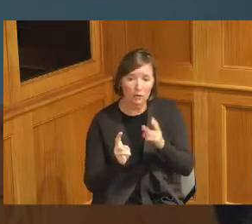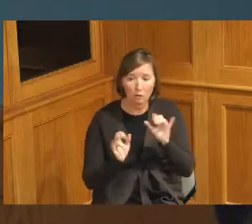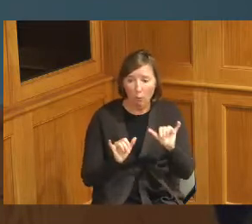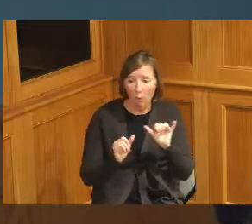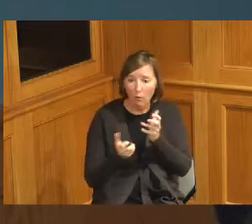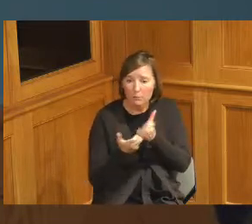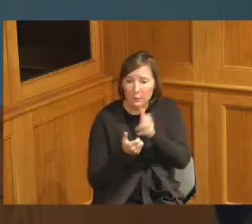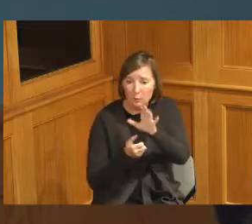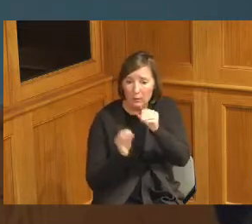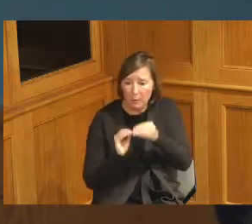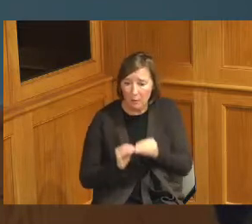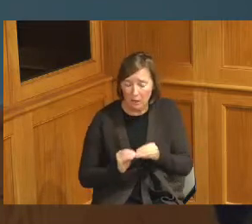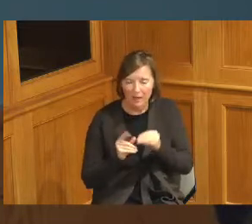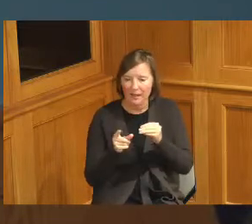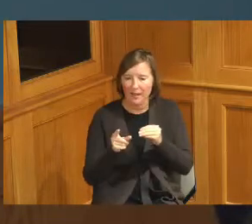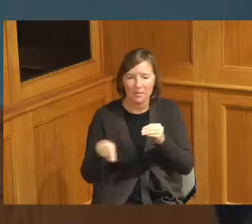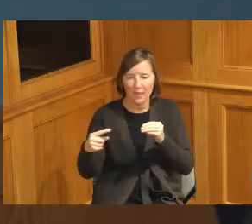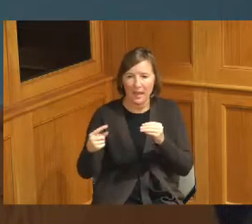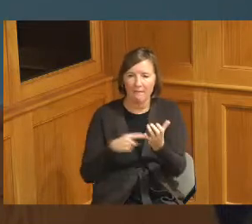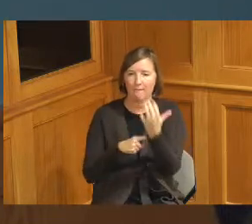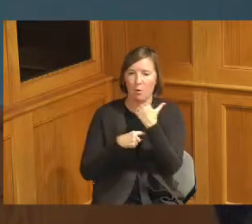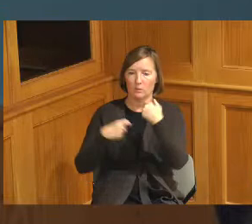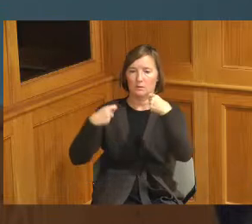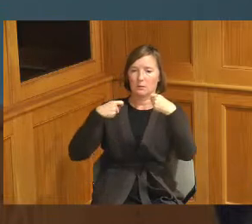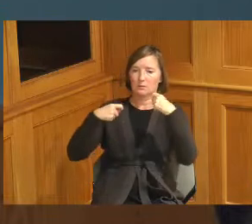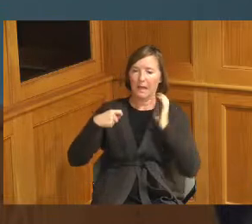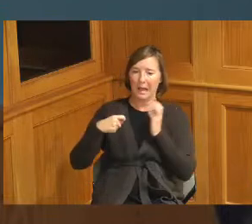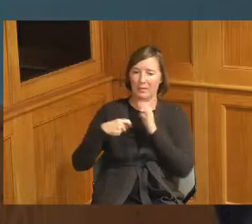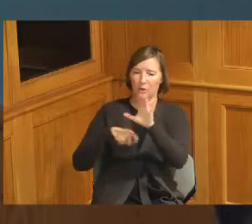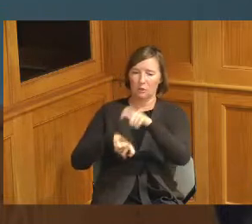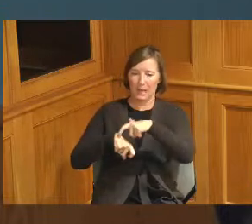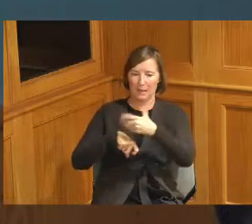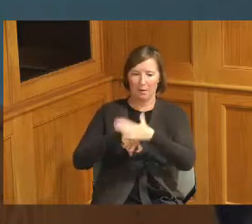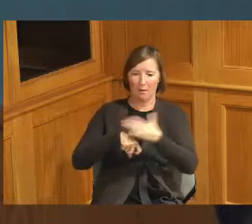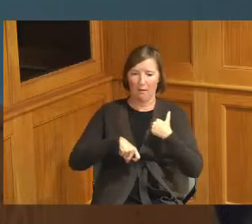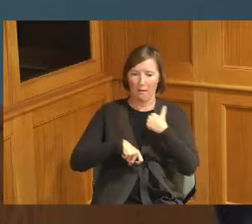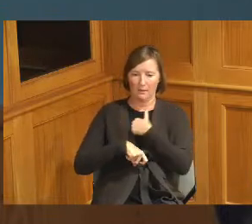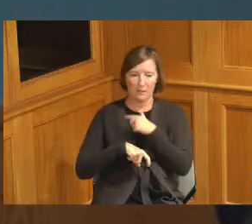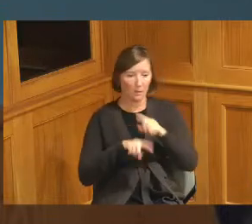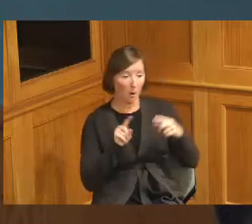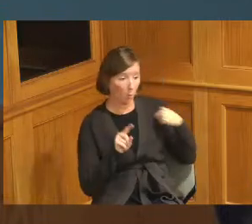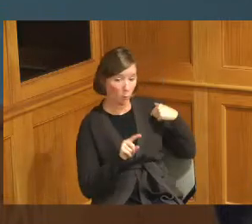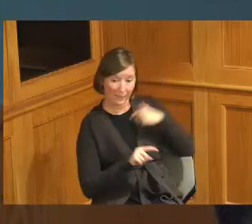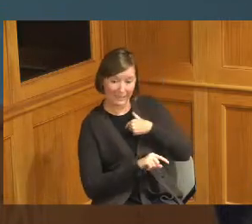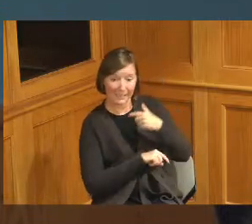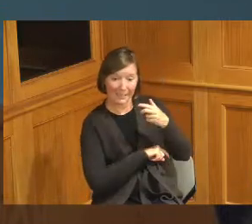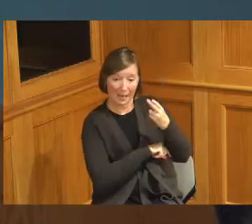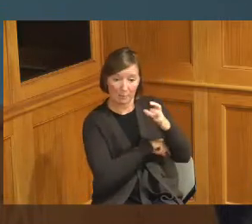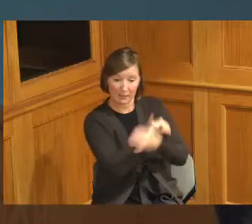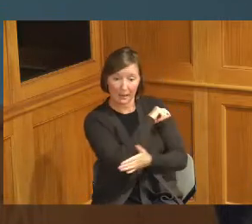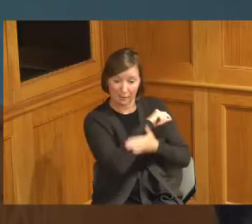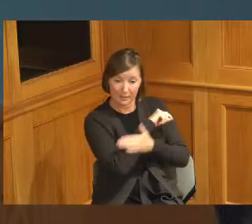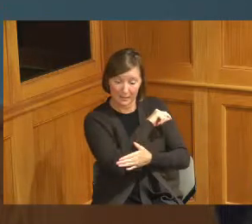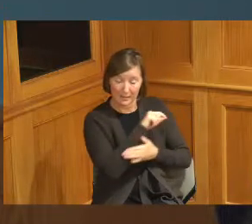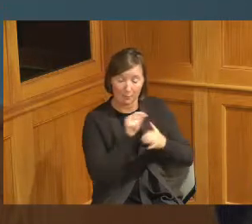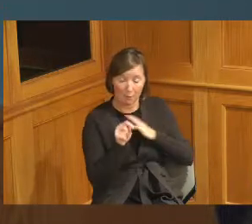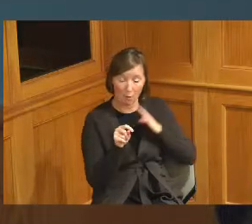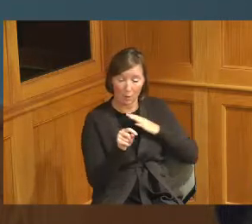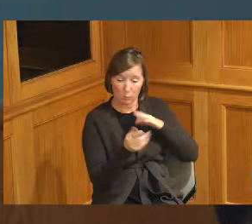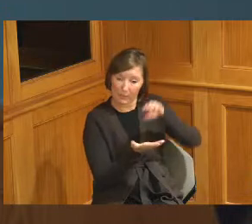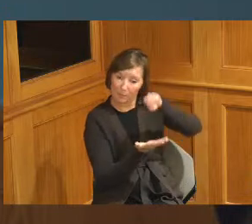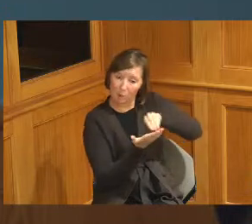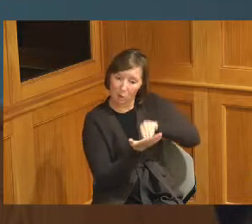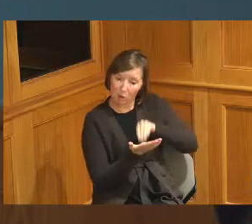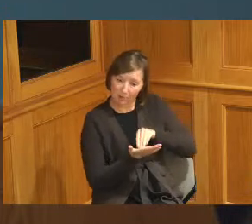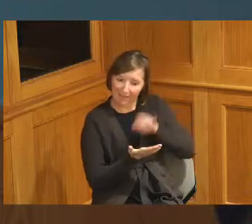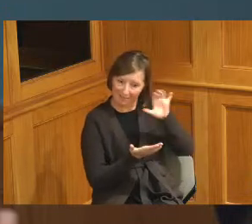that done. And they kind of dictate timetables. But the stuff we put in, I don't know who said that the